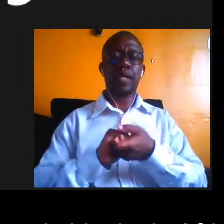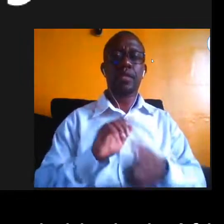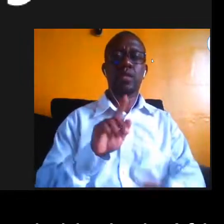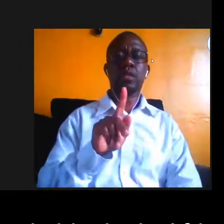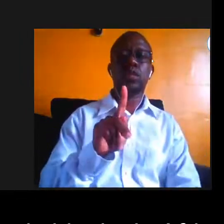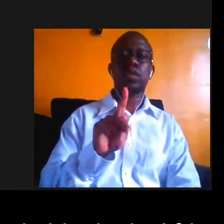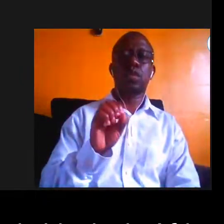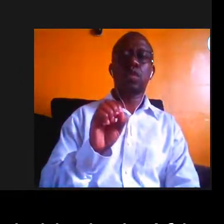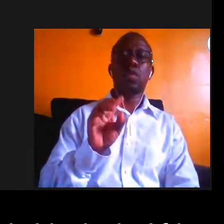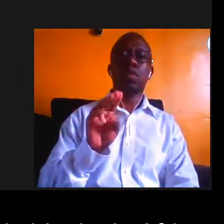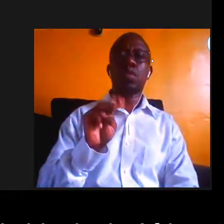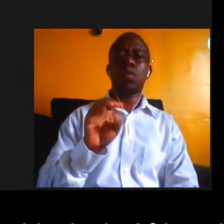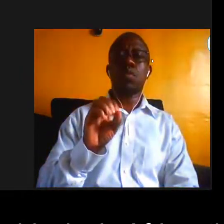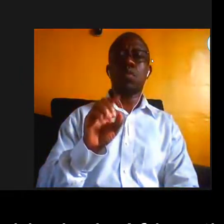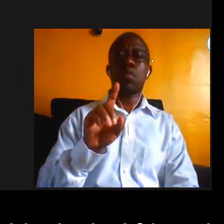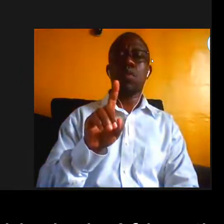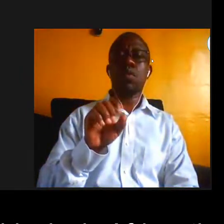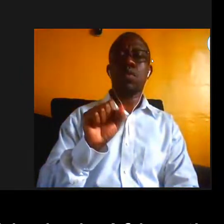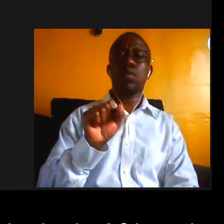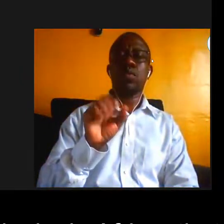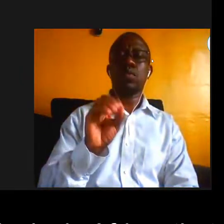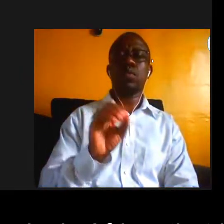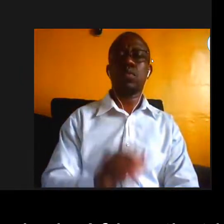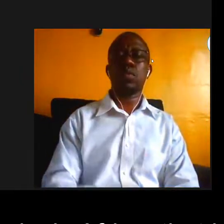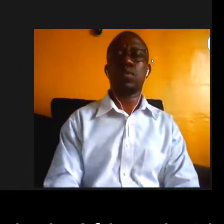session. Komotso, you're welcome.